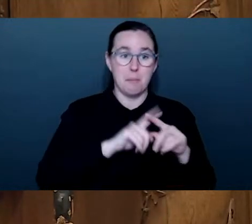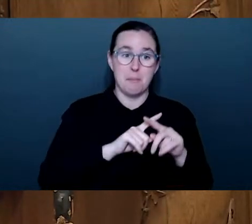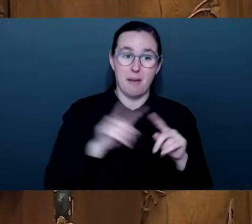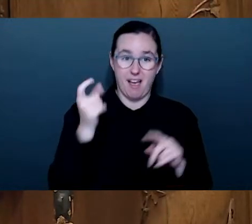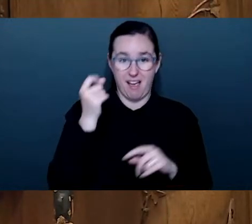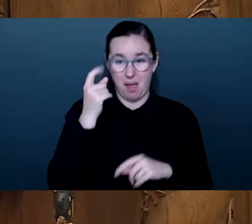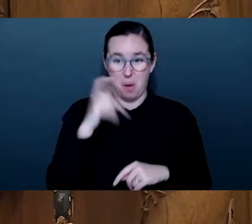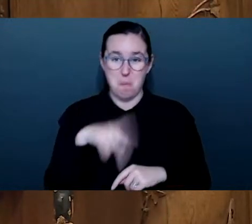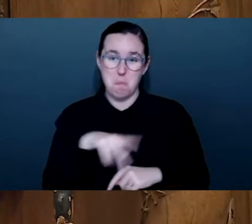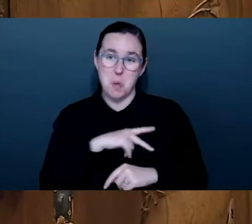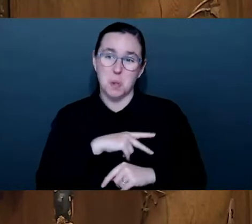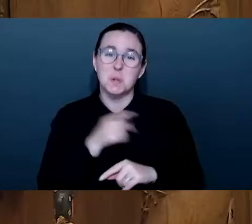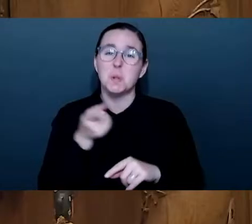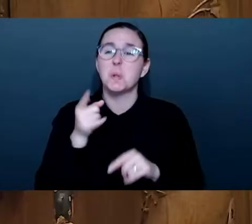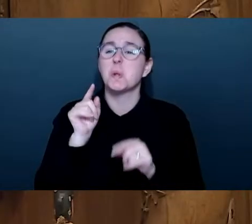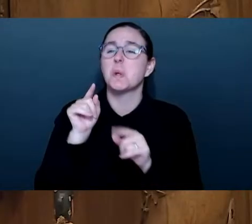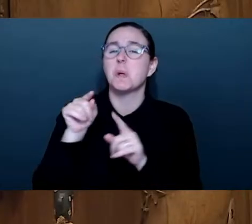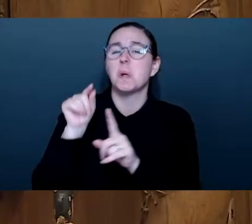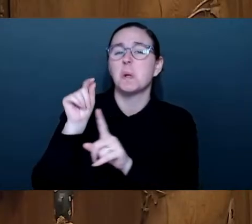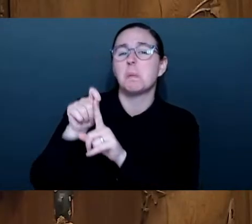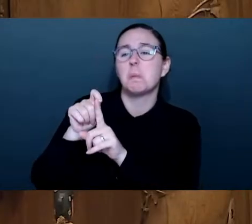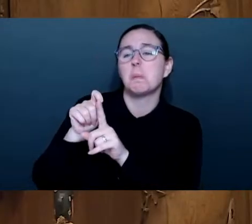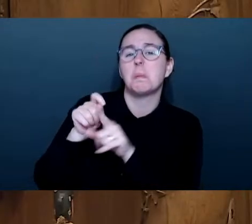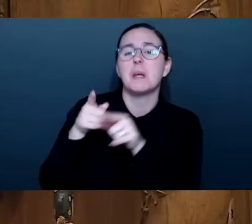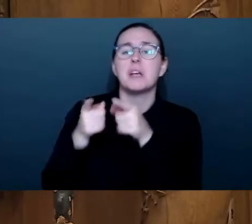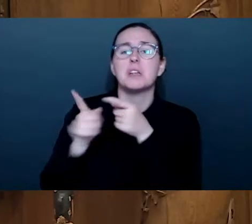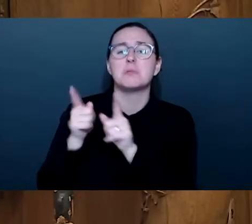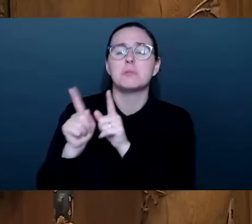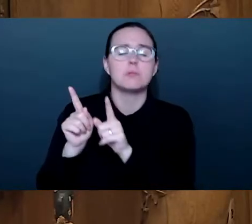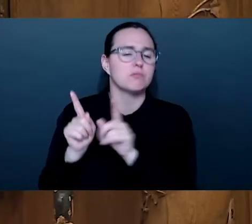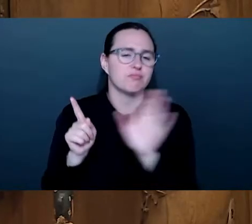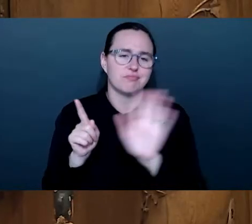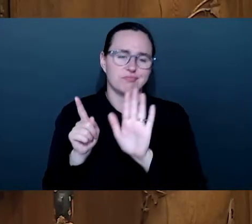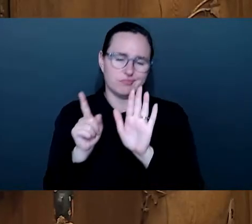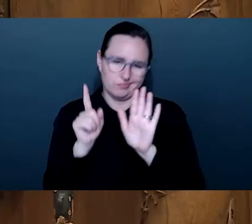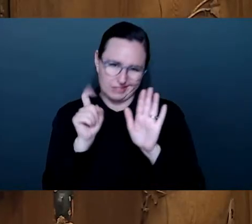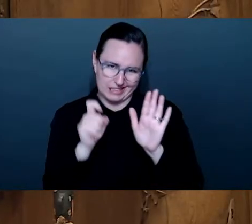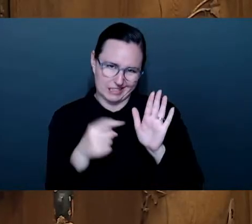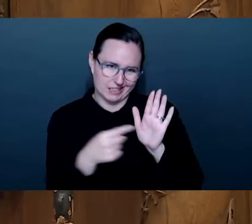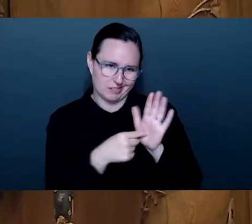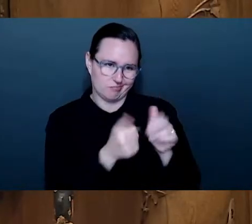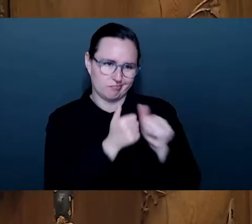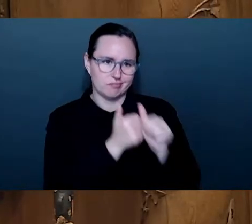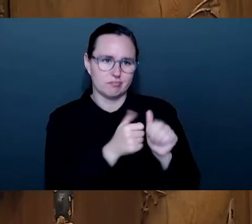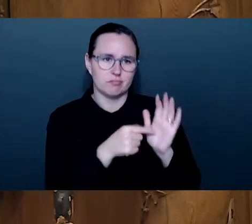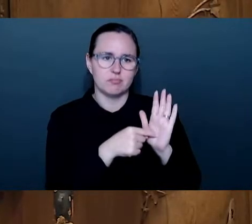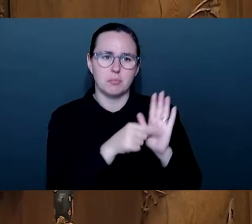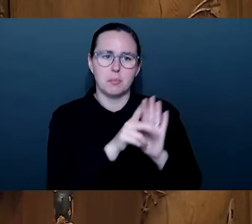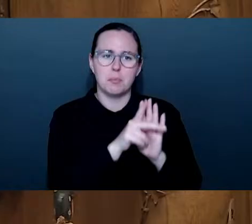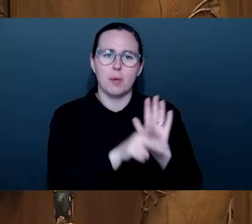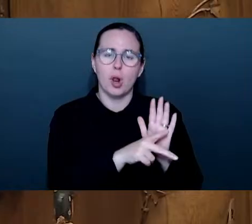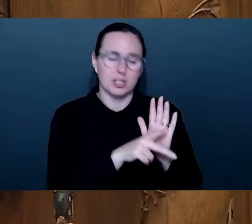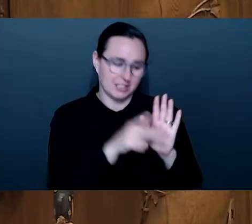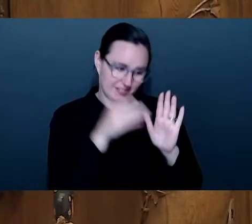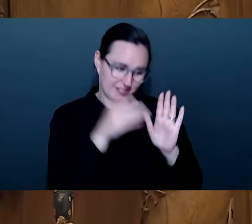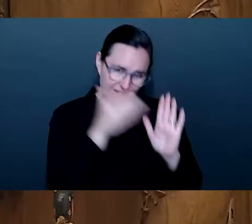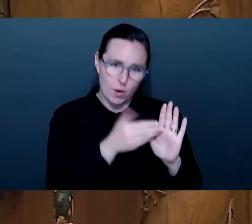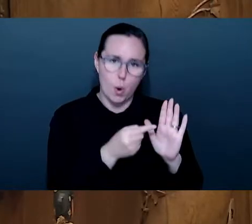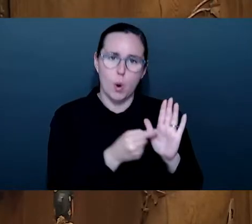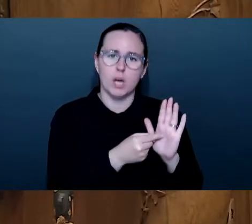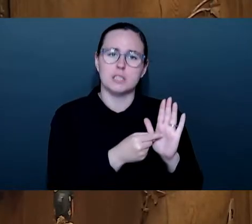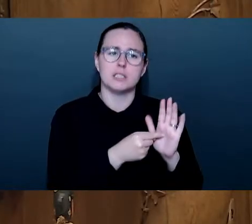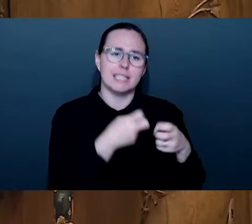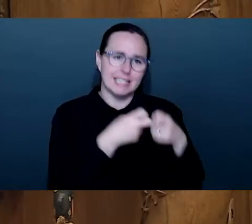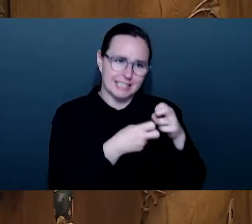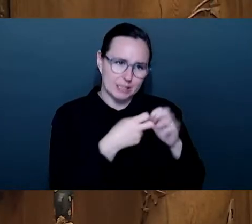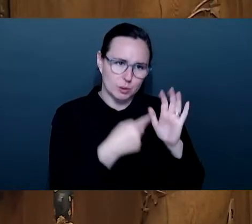the policies and issues that are the subject before the House. The chair is reminded of the wise words